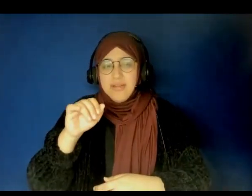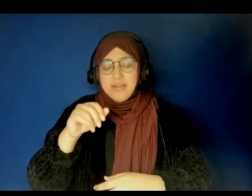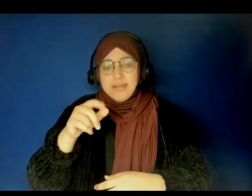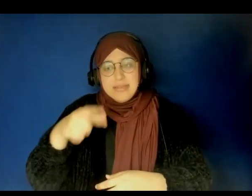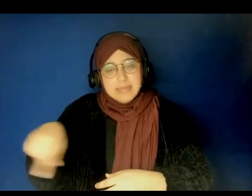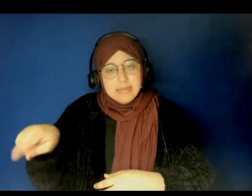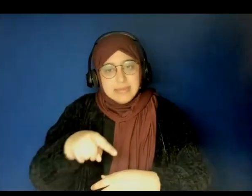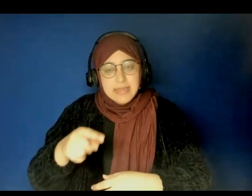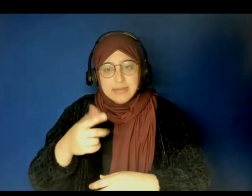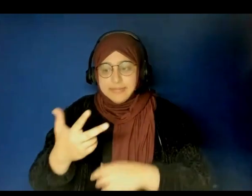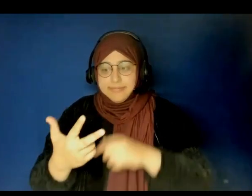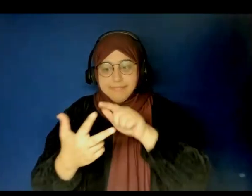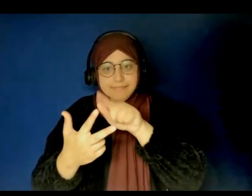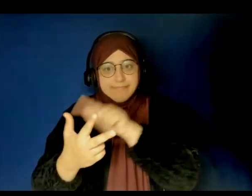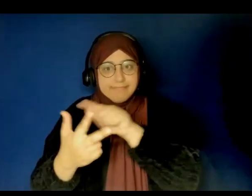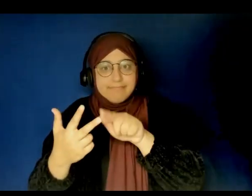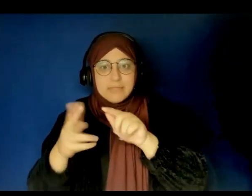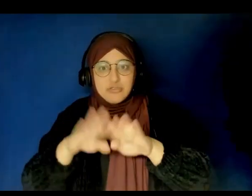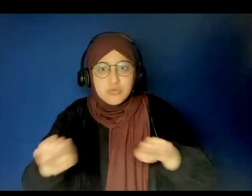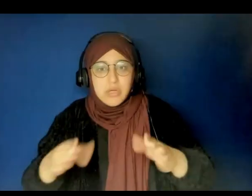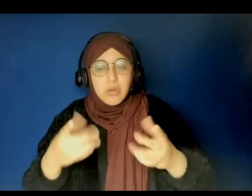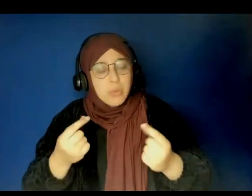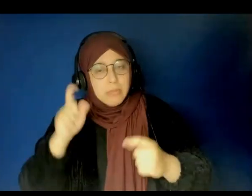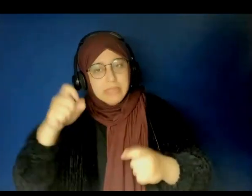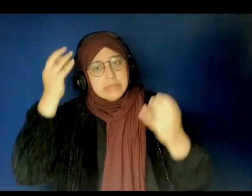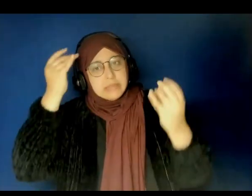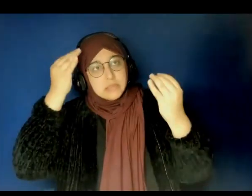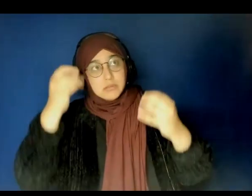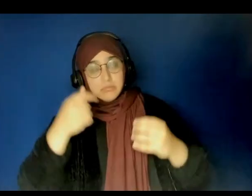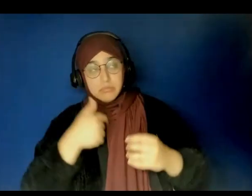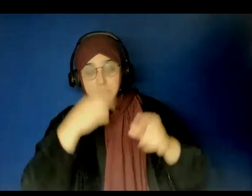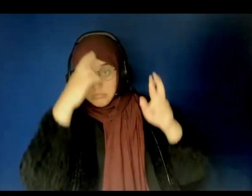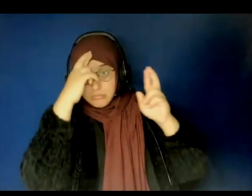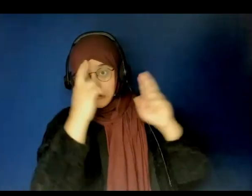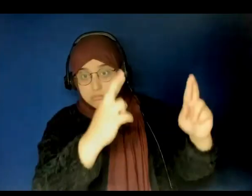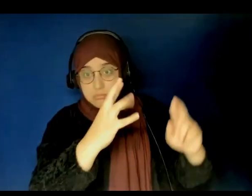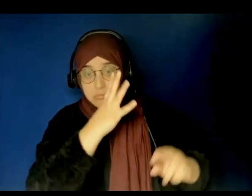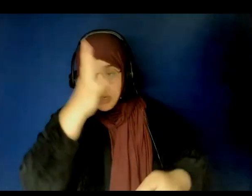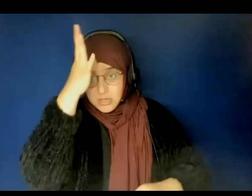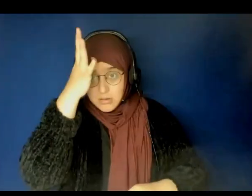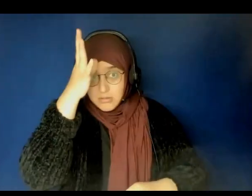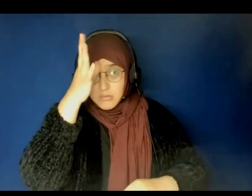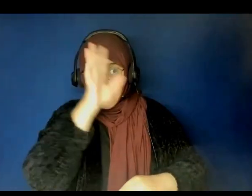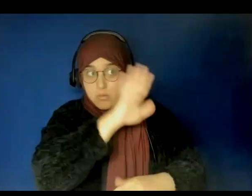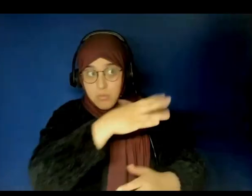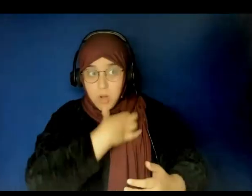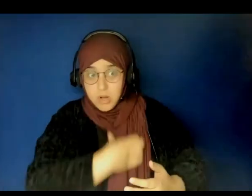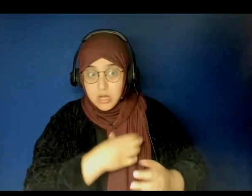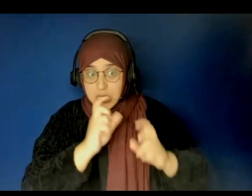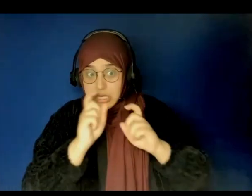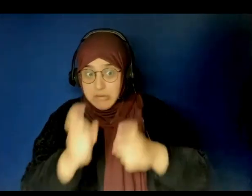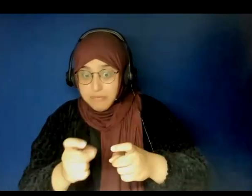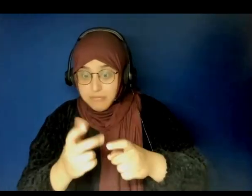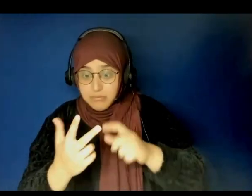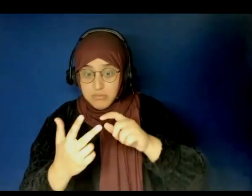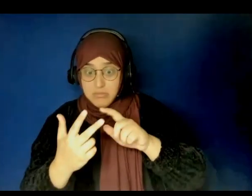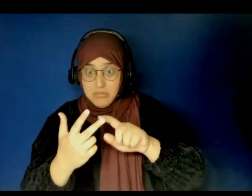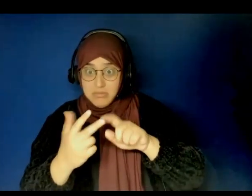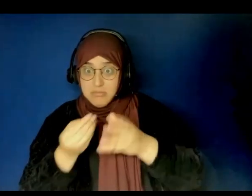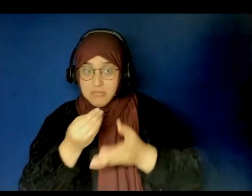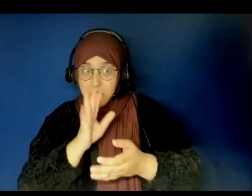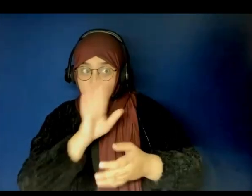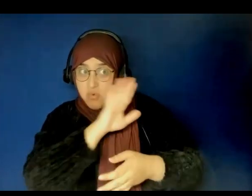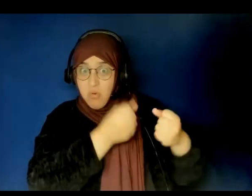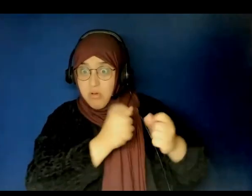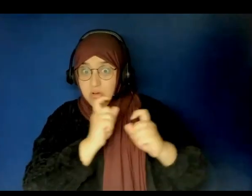I respect my parents' wishes to give this gift to another child, or do I make a demand for what is rightfully